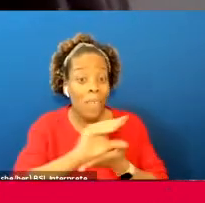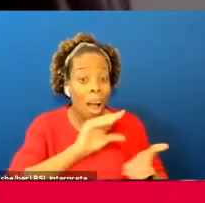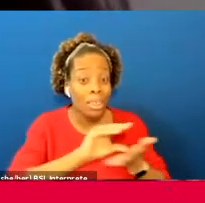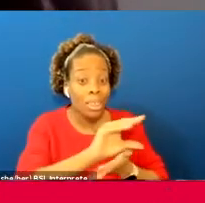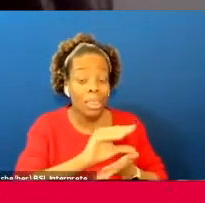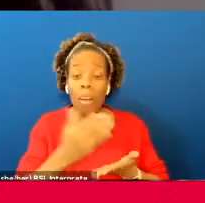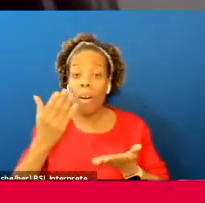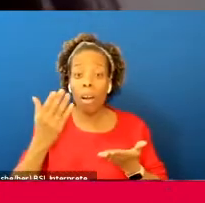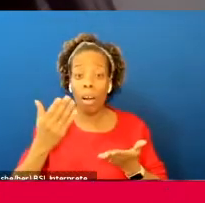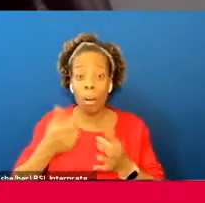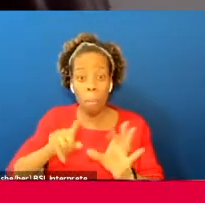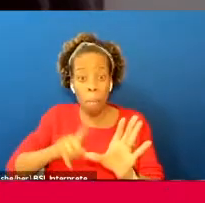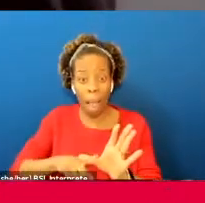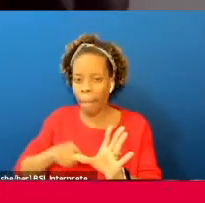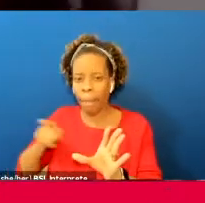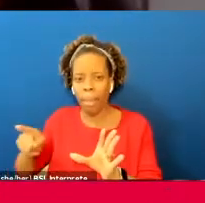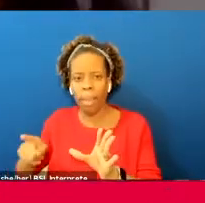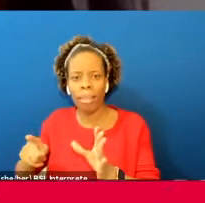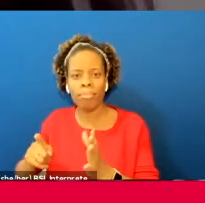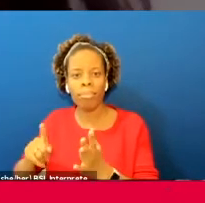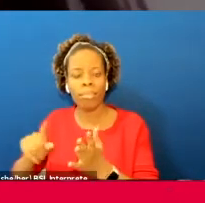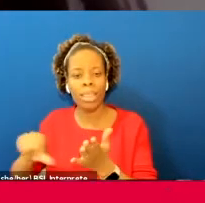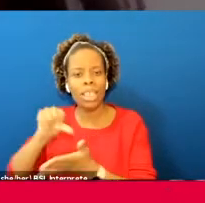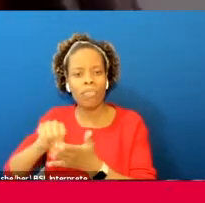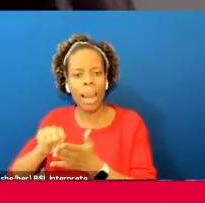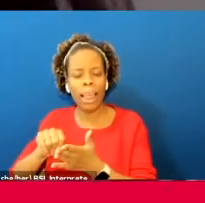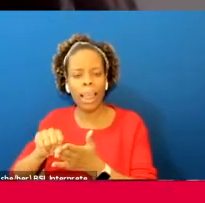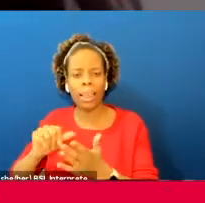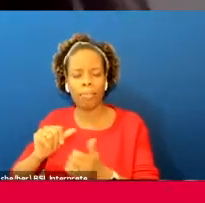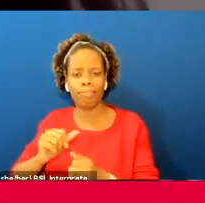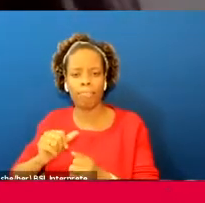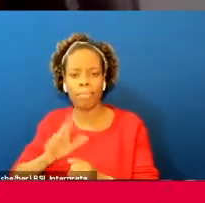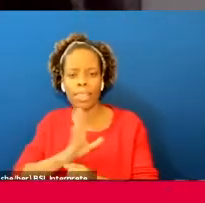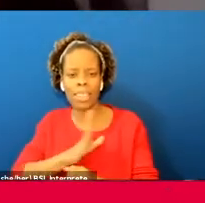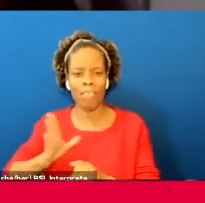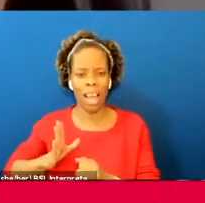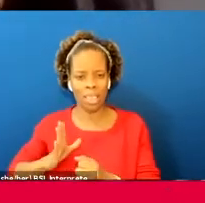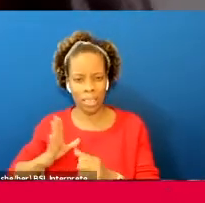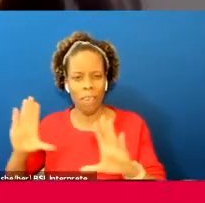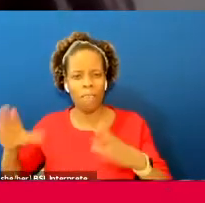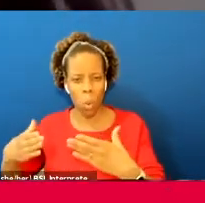by fronts of the IDF, of the Israeli Defense Force. And even now on this campus to this day, students are fighting against